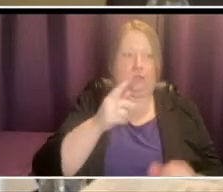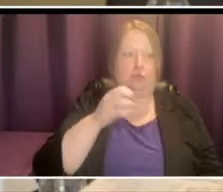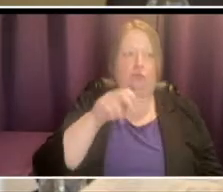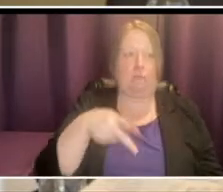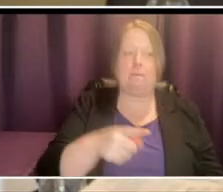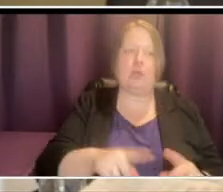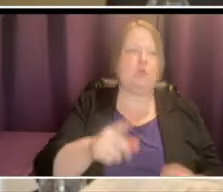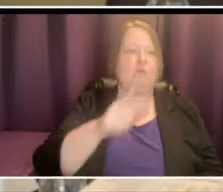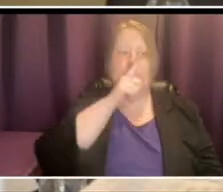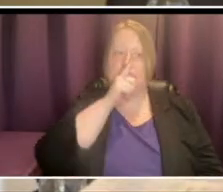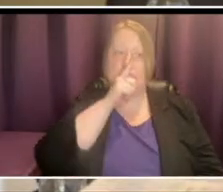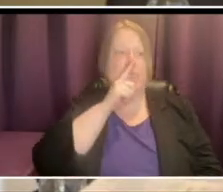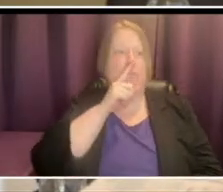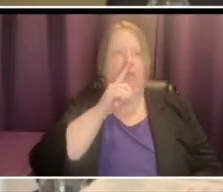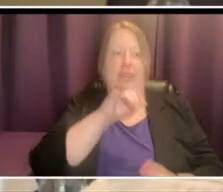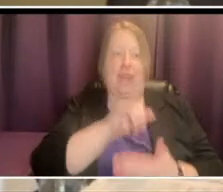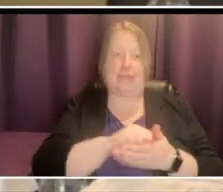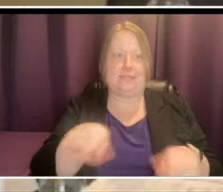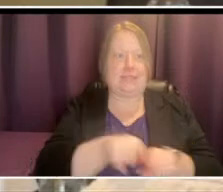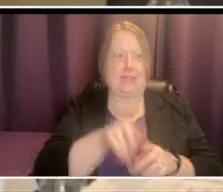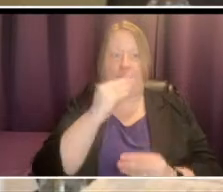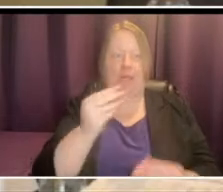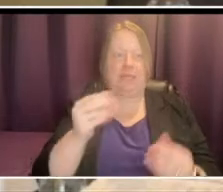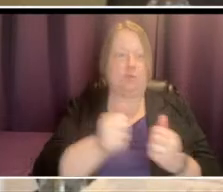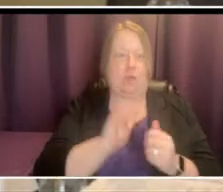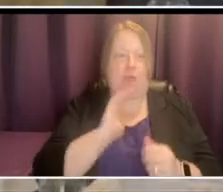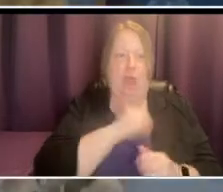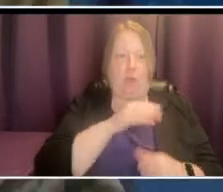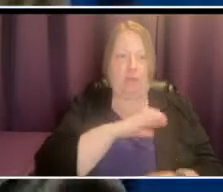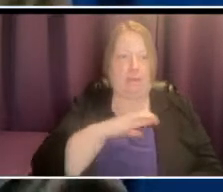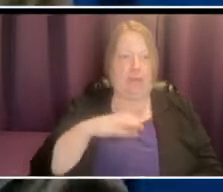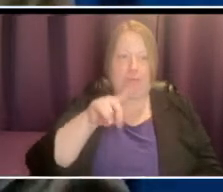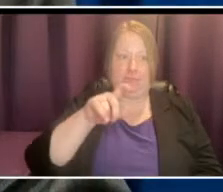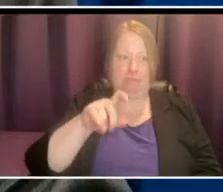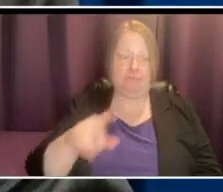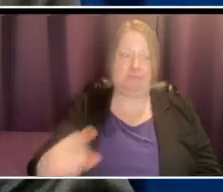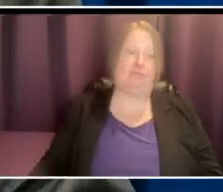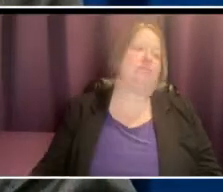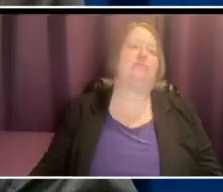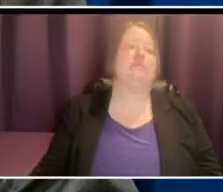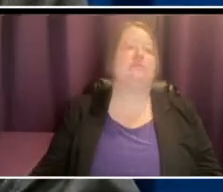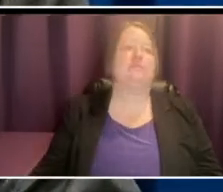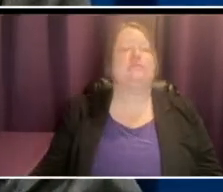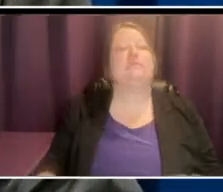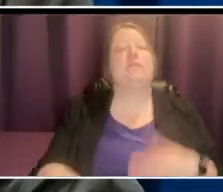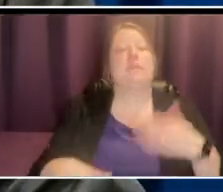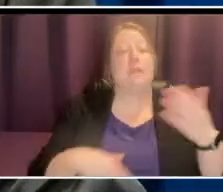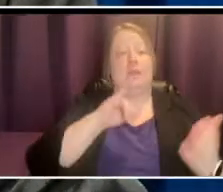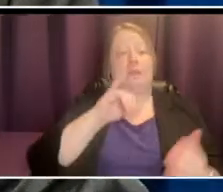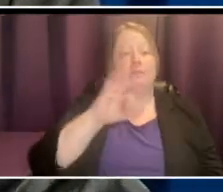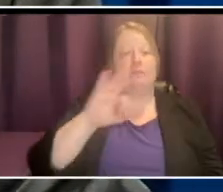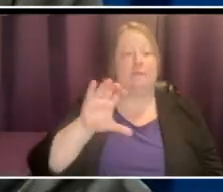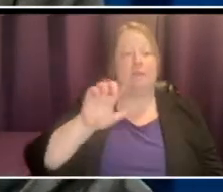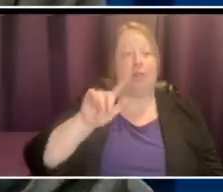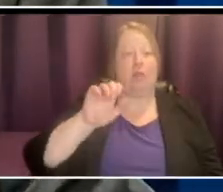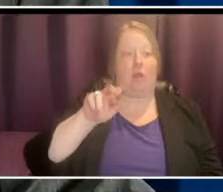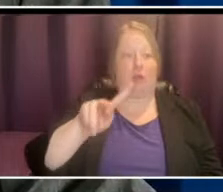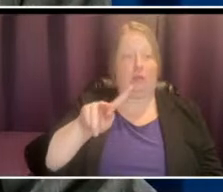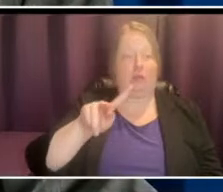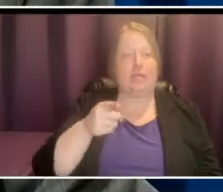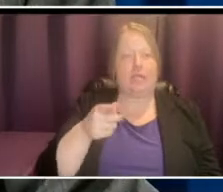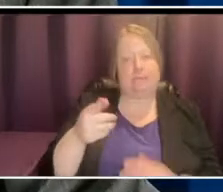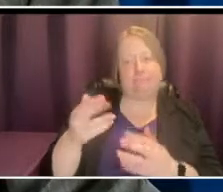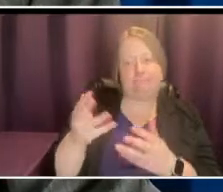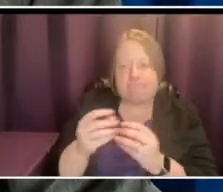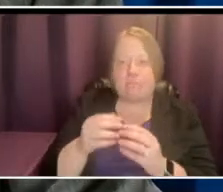conversations with this committee? 5th. Here is Jeff Clark, who conspired with Donald Trump to corrupt